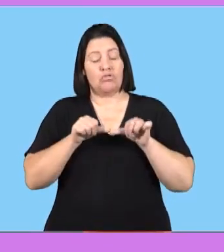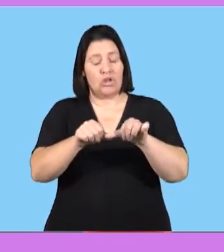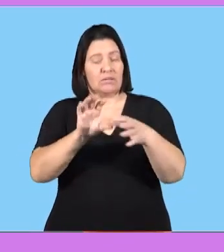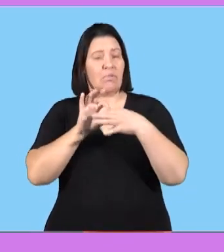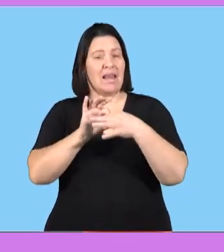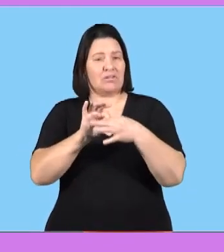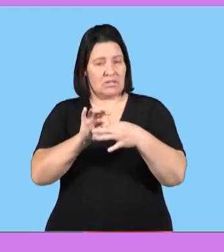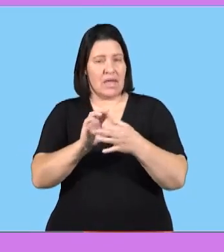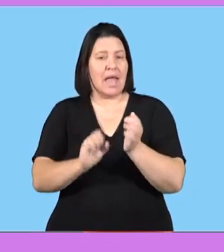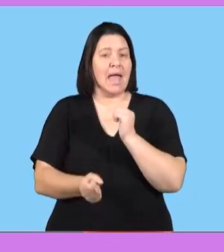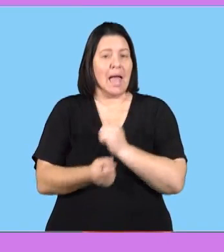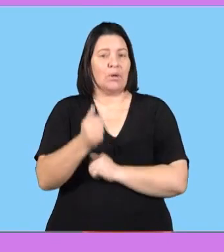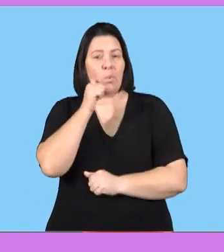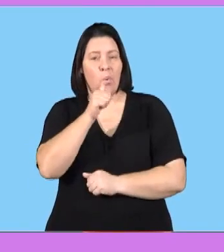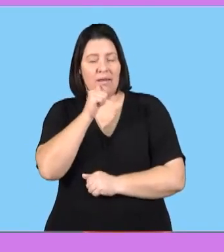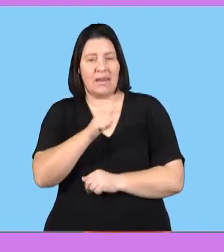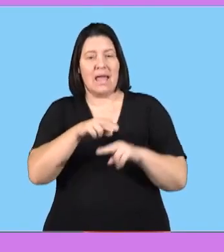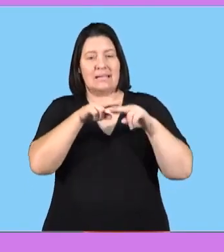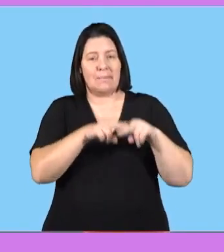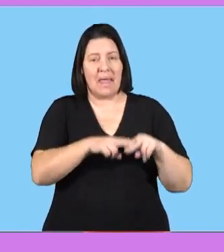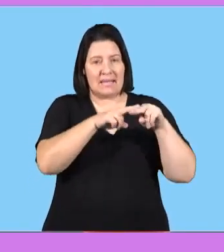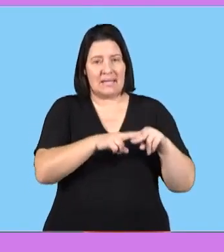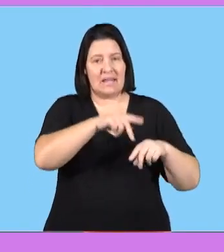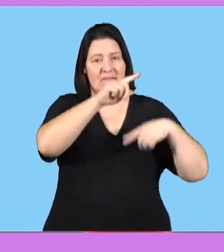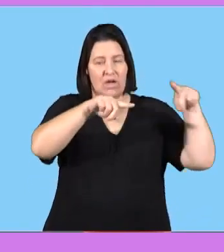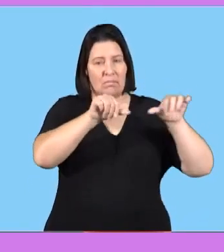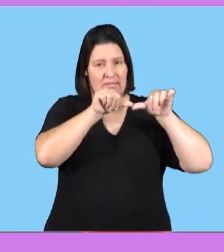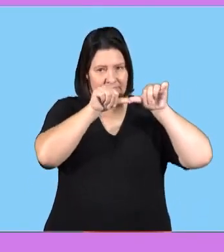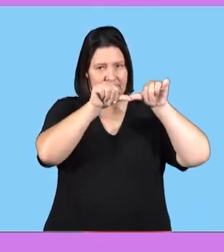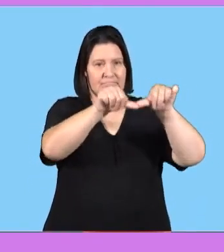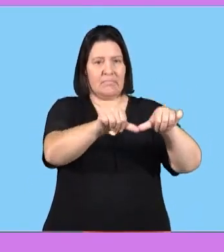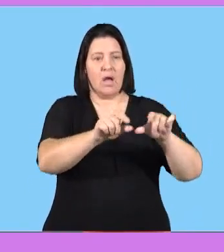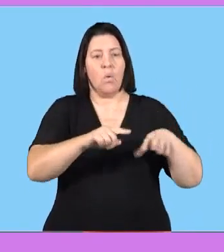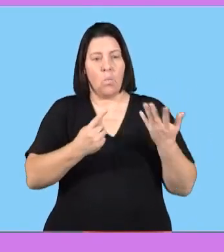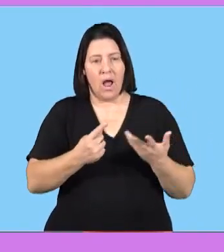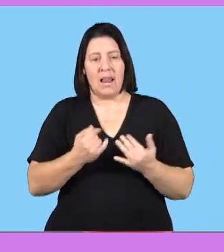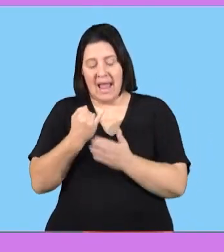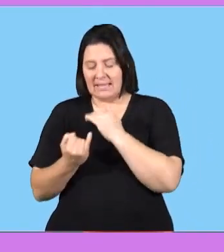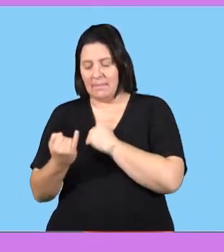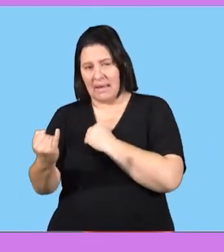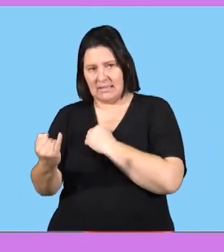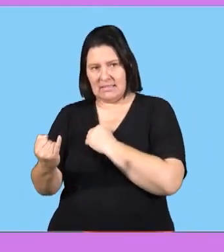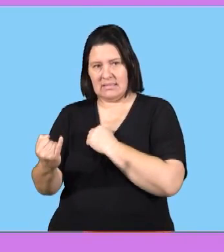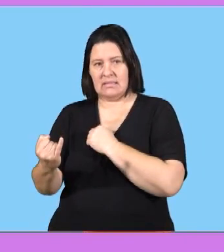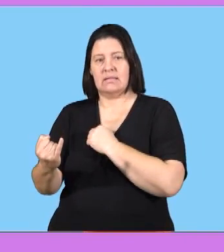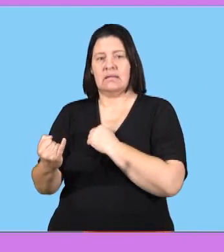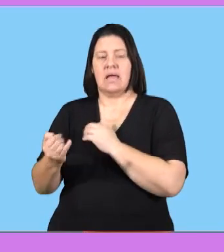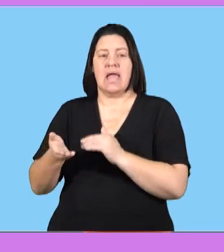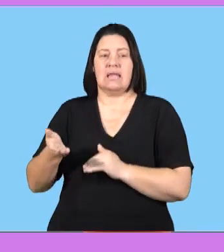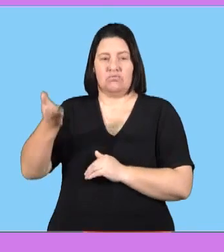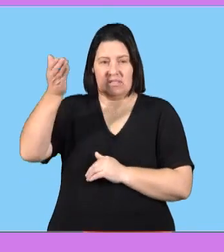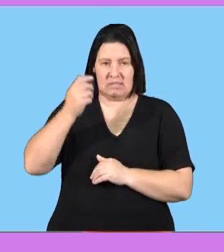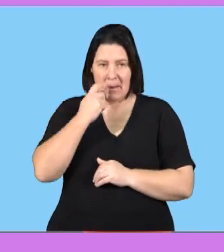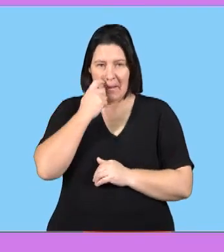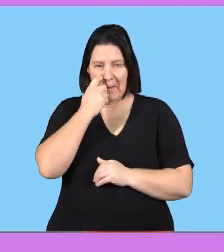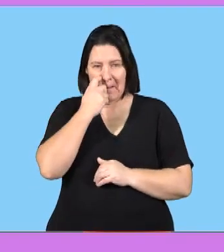Constant relationship occurs when dependent variable remains constant while the independent variable